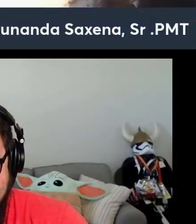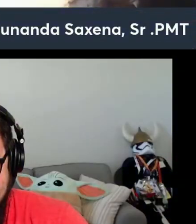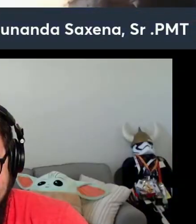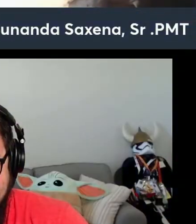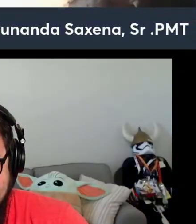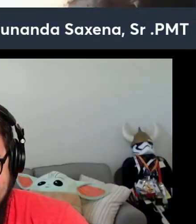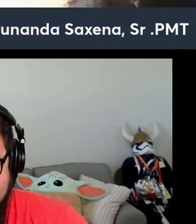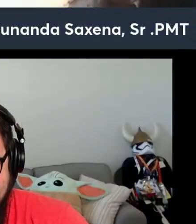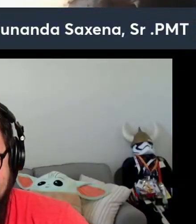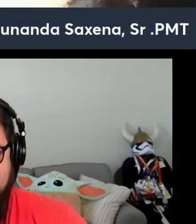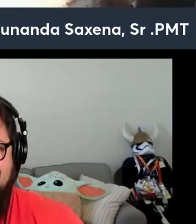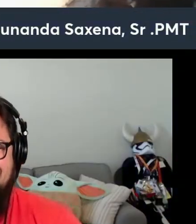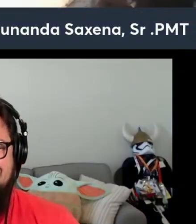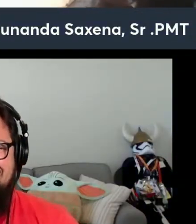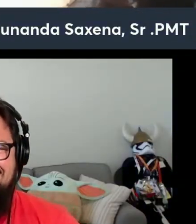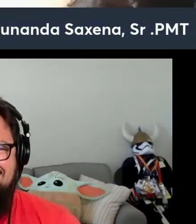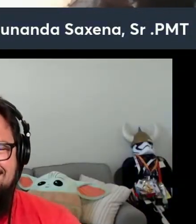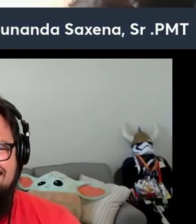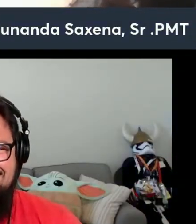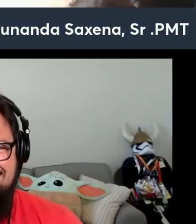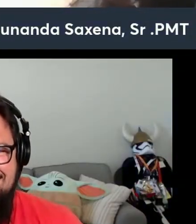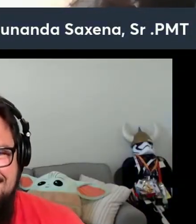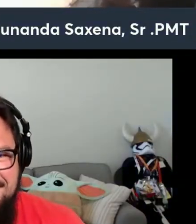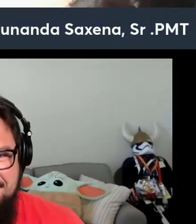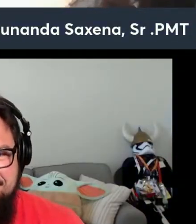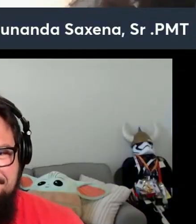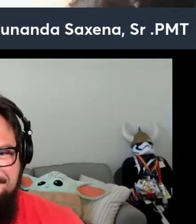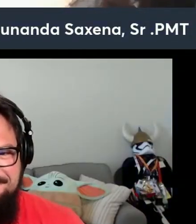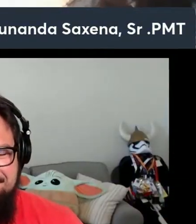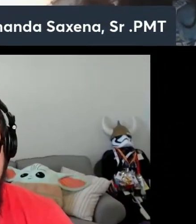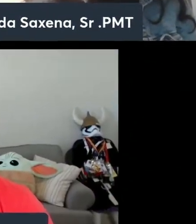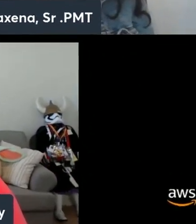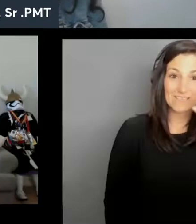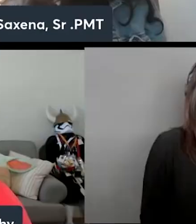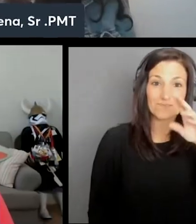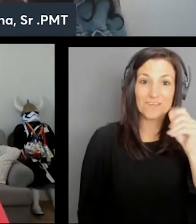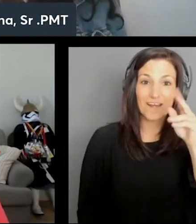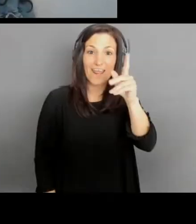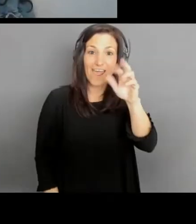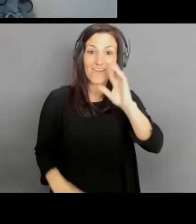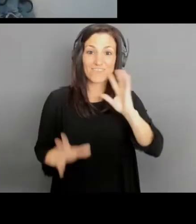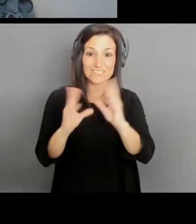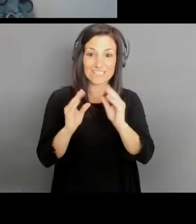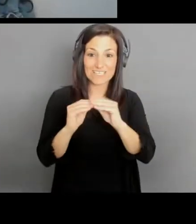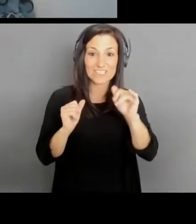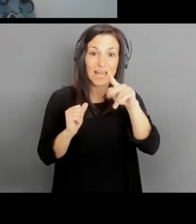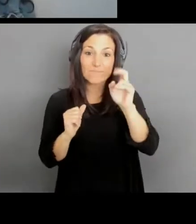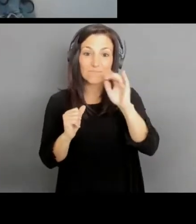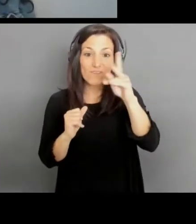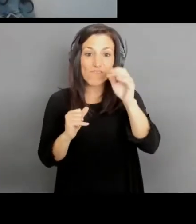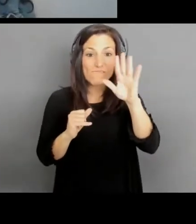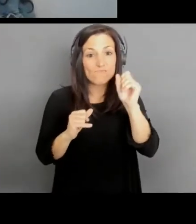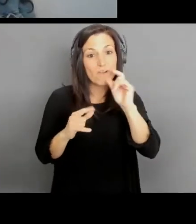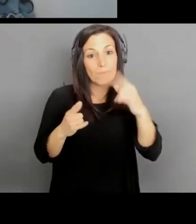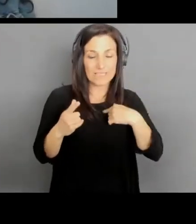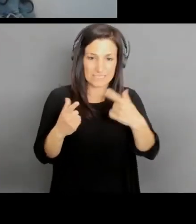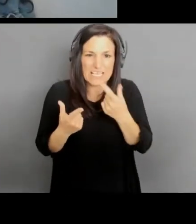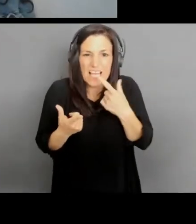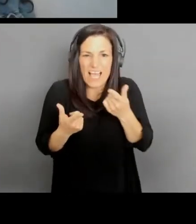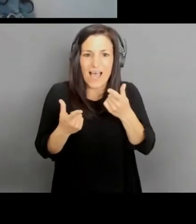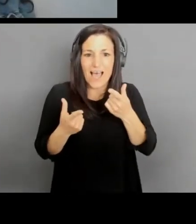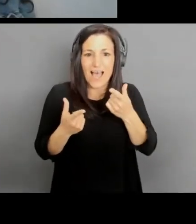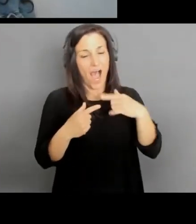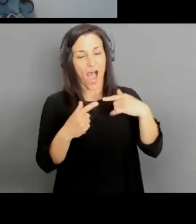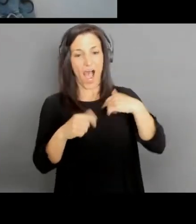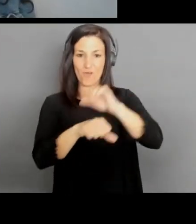Well, hello everyone, and welcome to this AWS on-air session. I'm Steve Roberts, a developer advocate for .NET and PowerShell at AWS, and I'm joined by